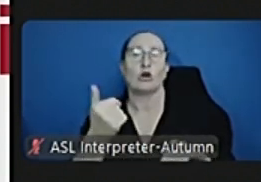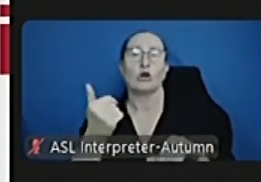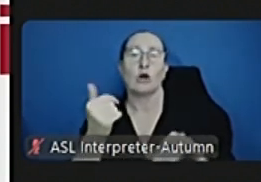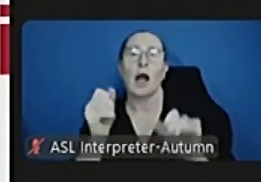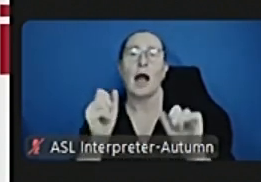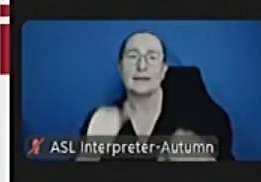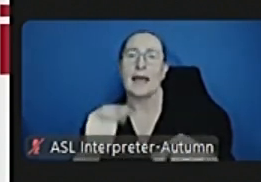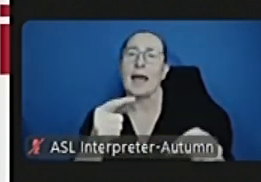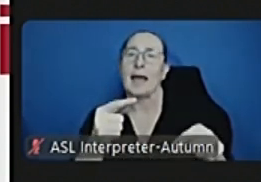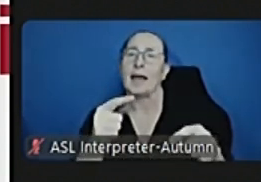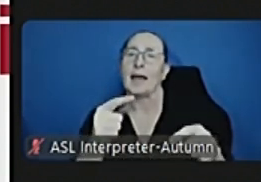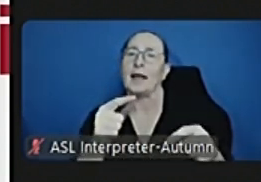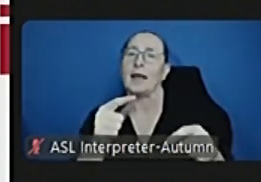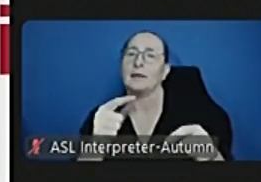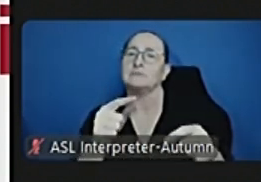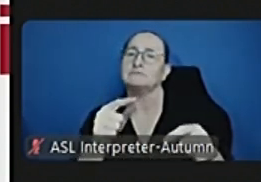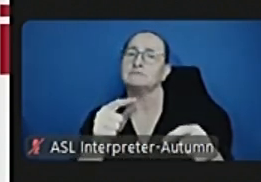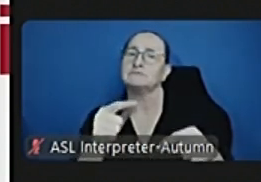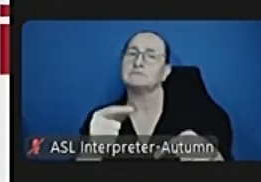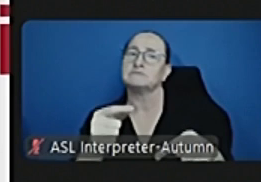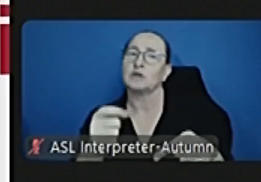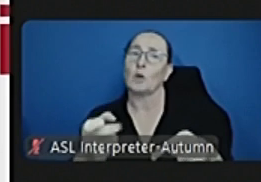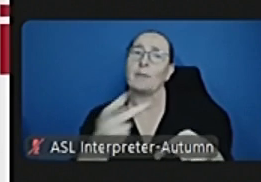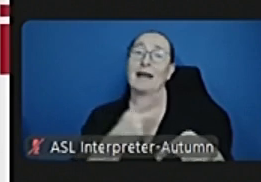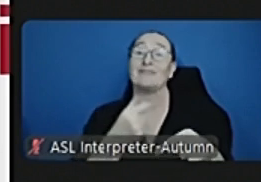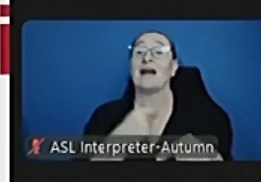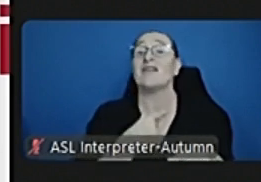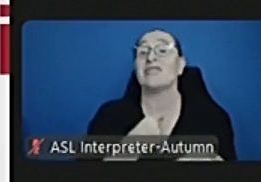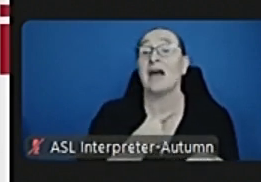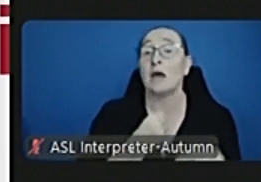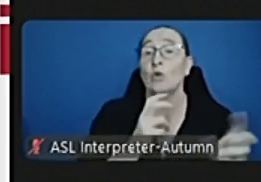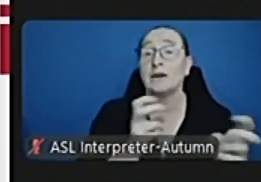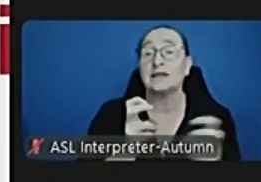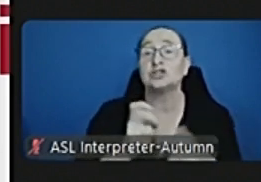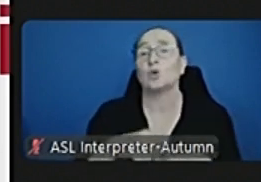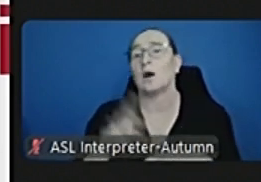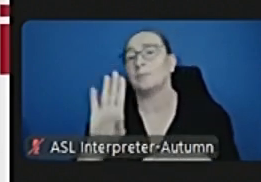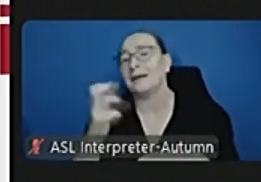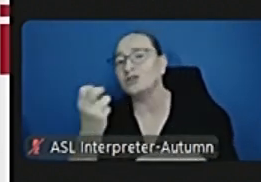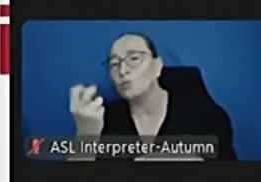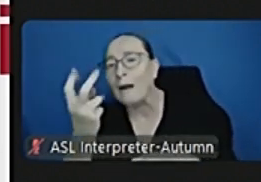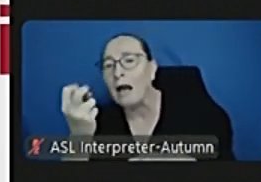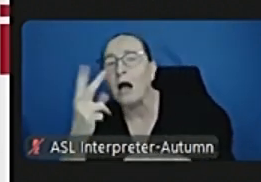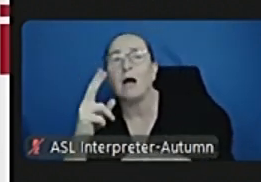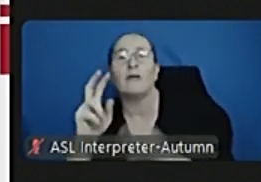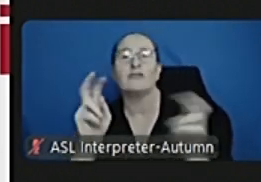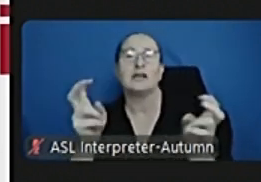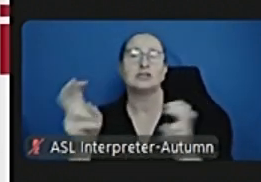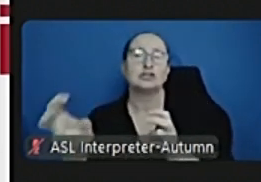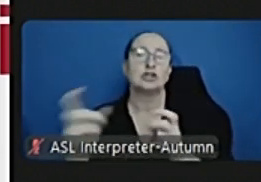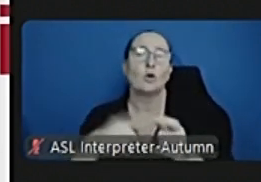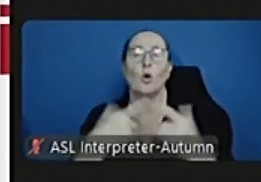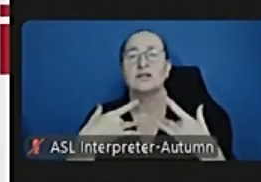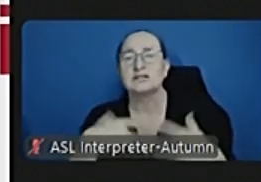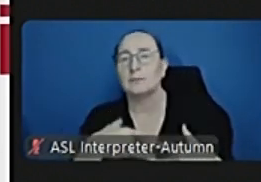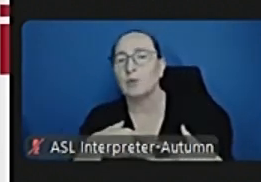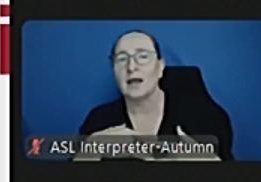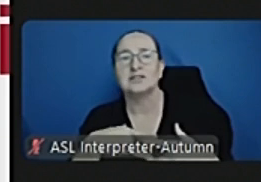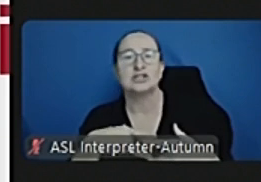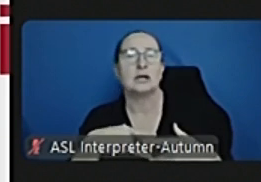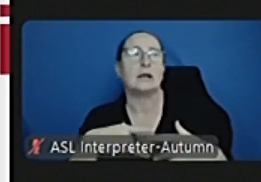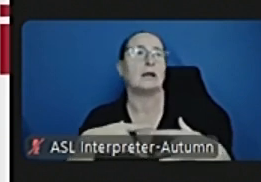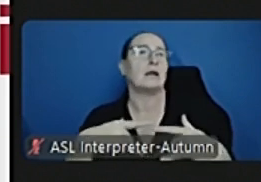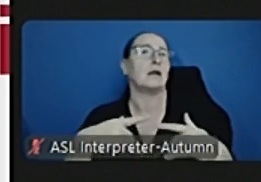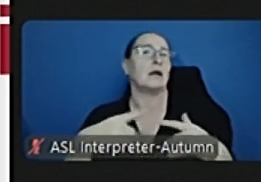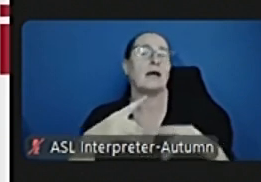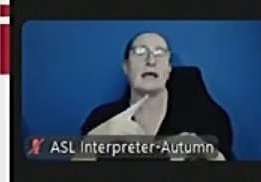reverse it. So if I've got a thyroid issue, B12 issue, if I've got a depression that hasn't